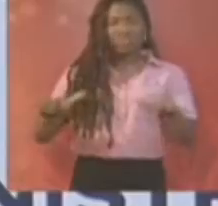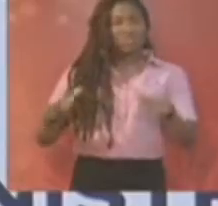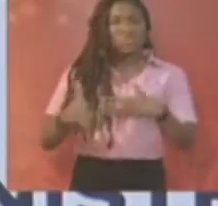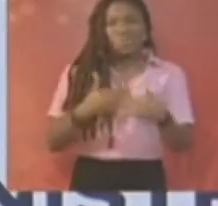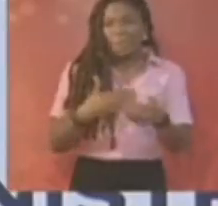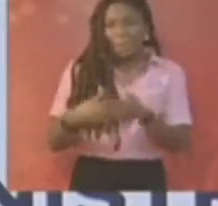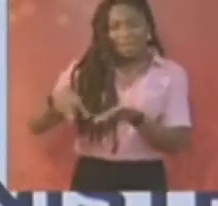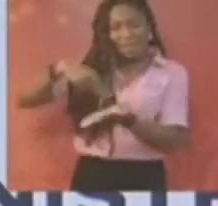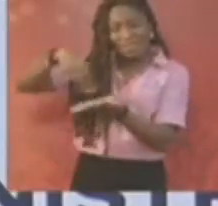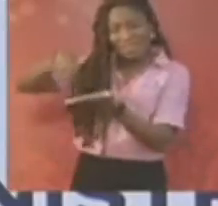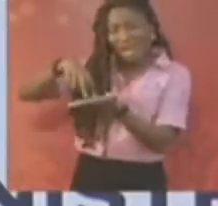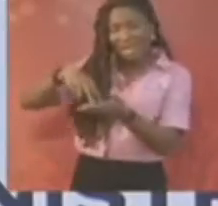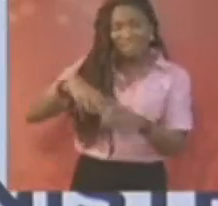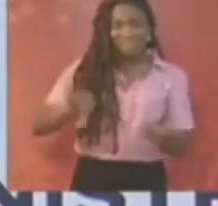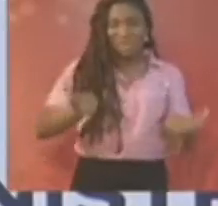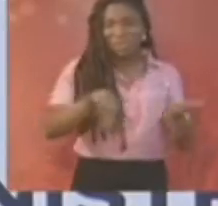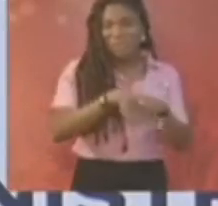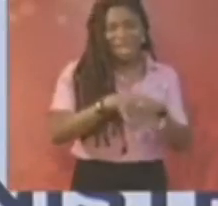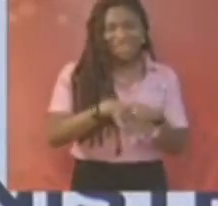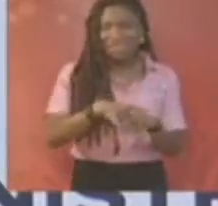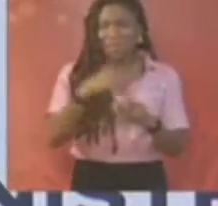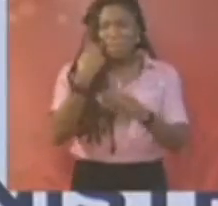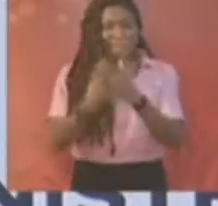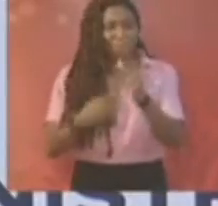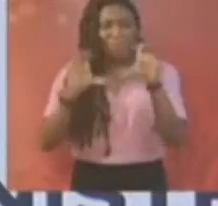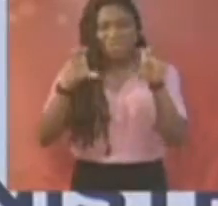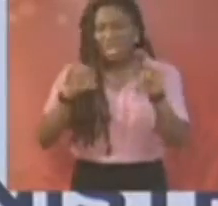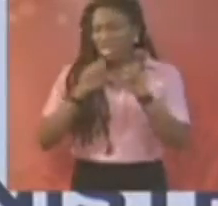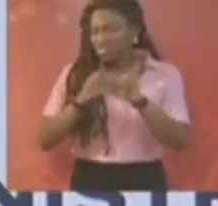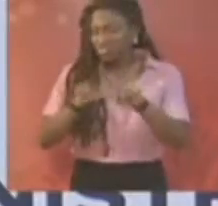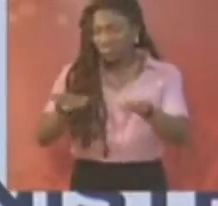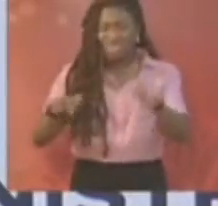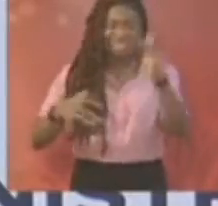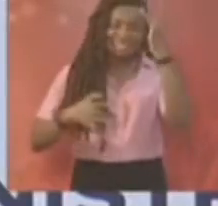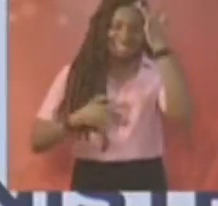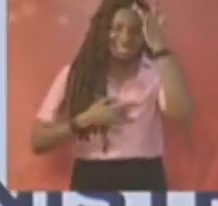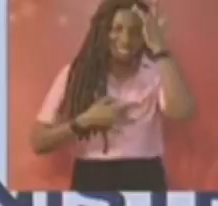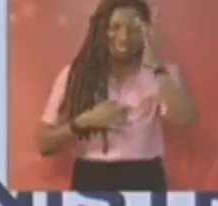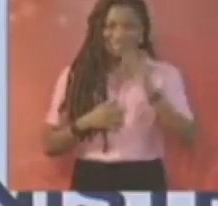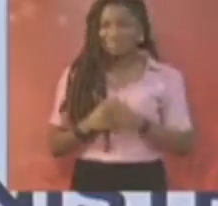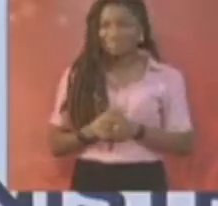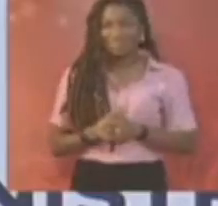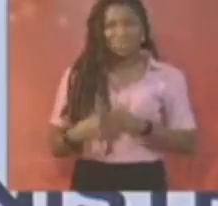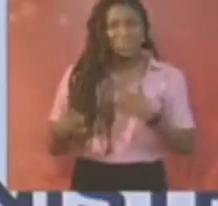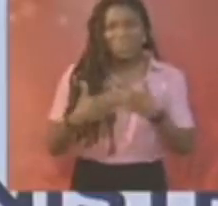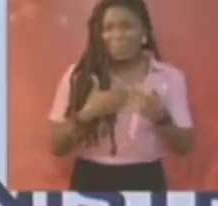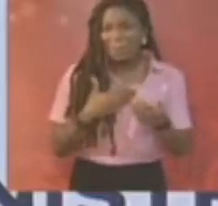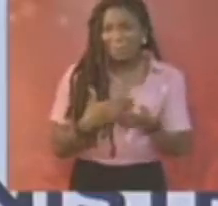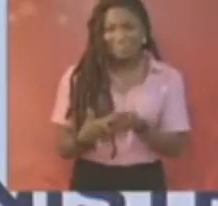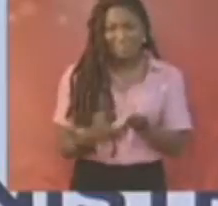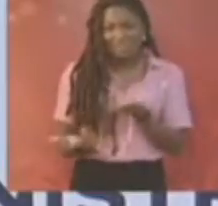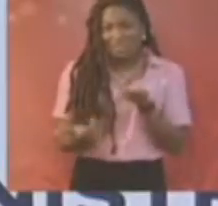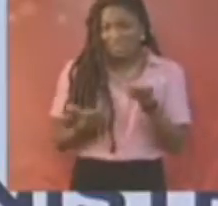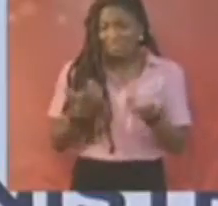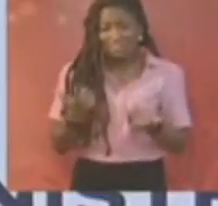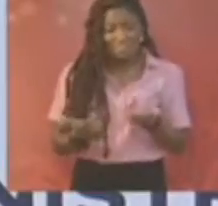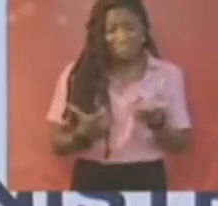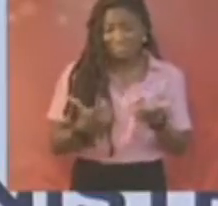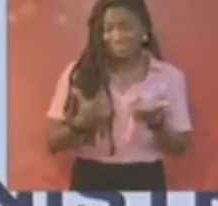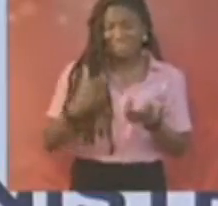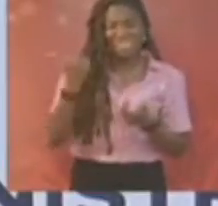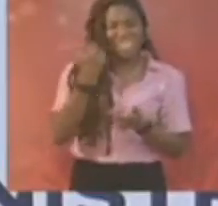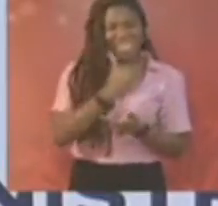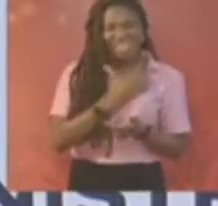where that particular event would have occurred. So yes, any kind of gathering, either past or future,